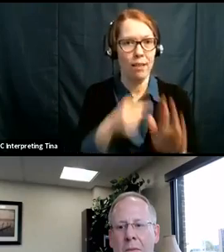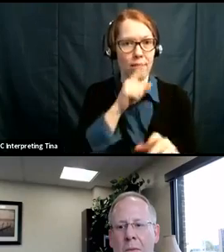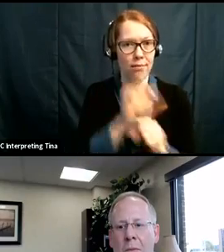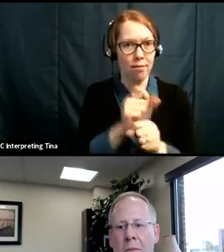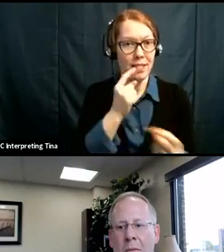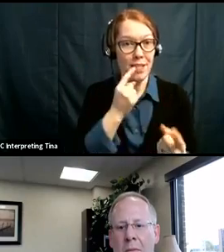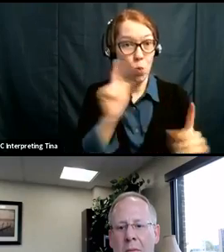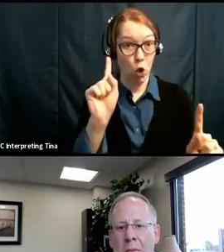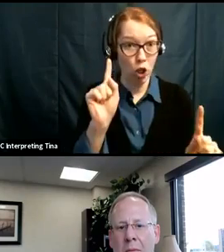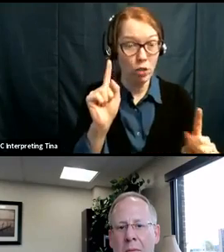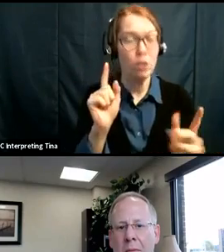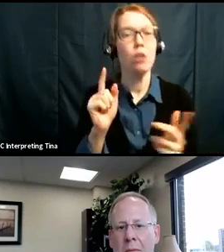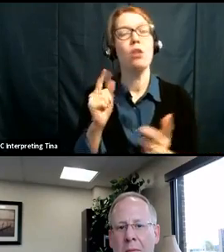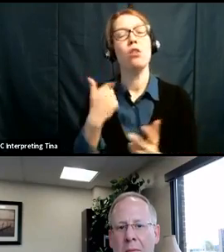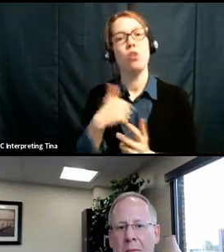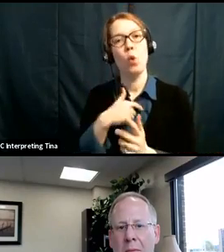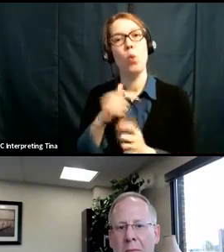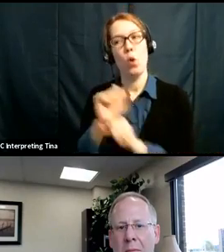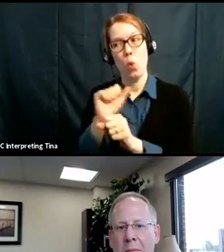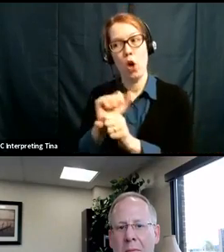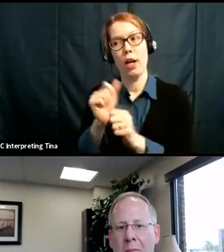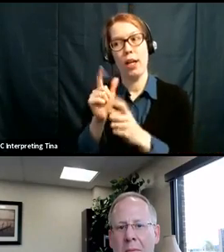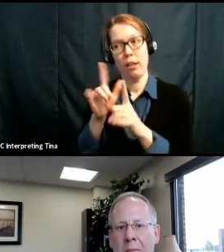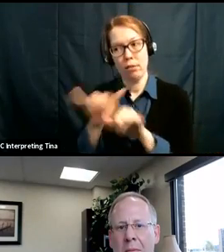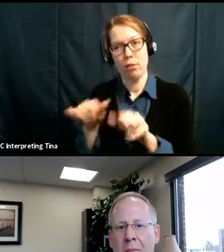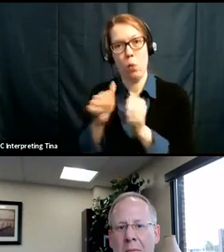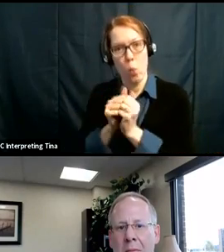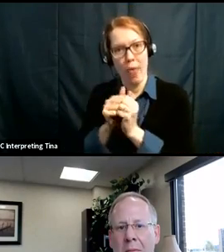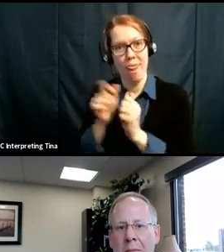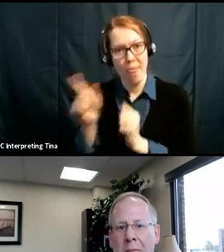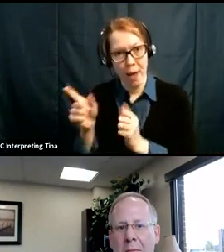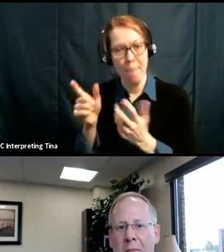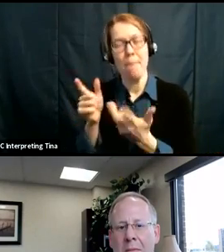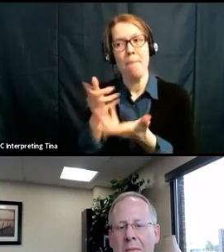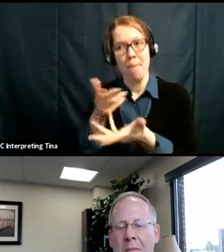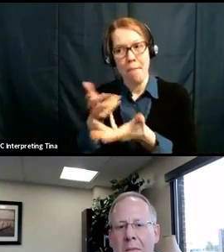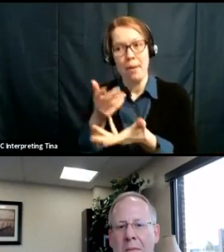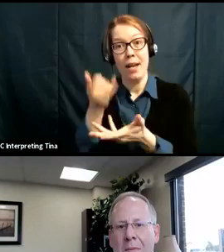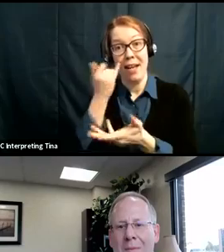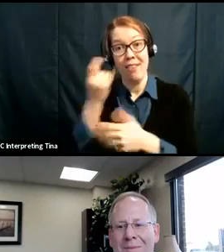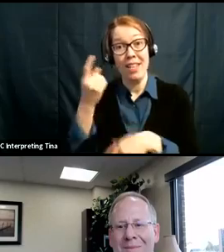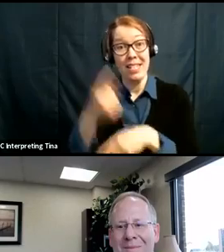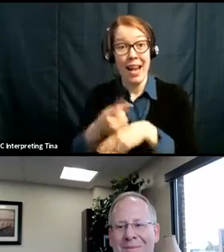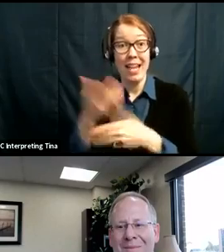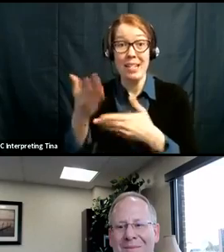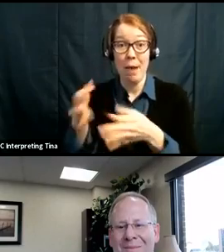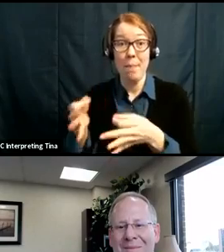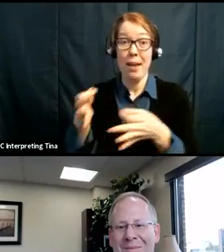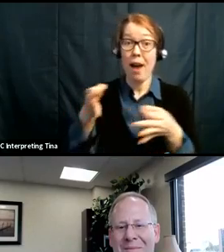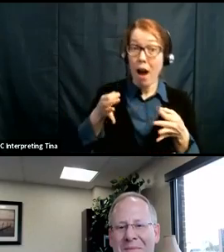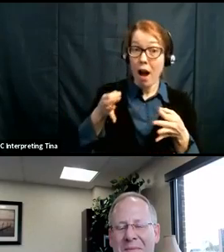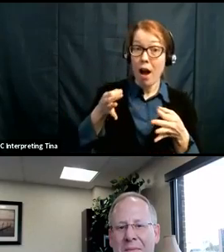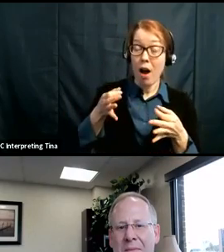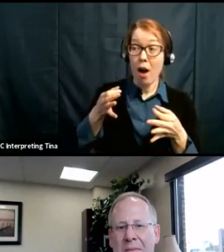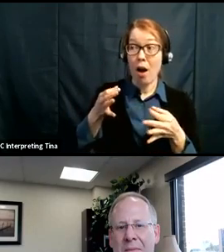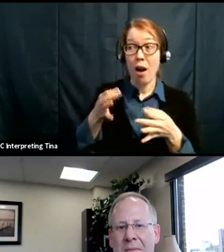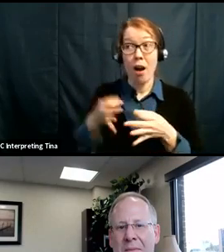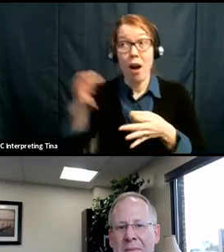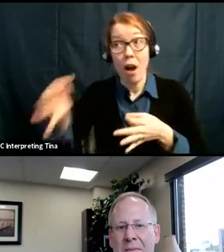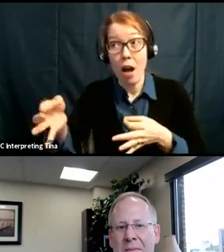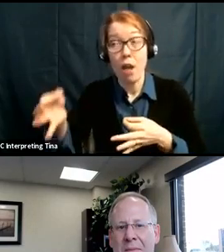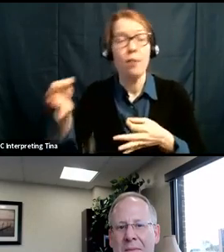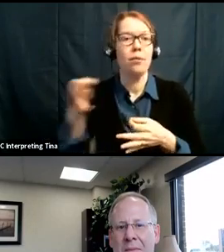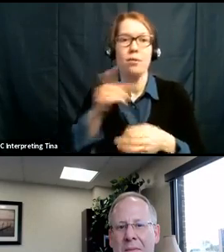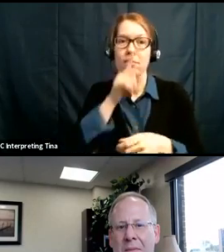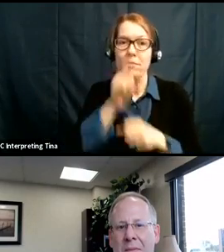in parallel, and if they are proven to be effective, then those dates can be earlier rather than later. But we truly don't